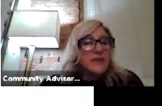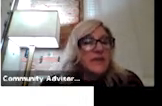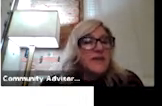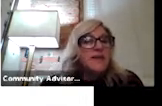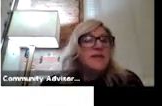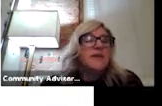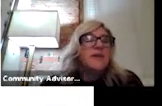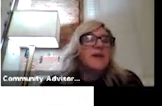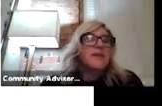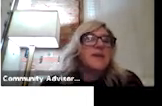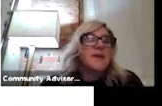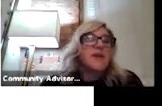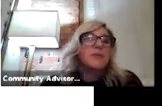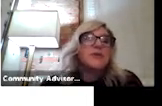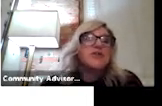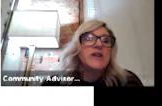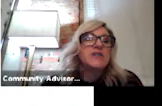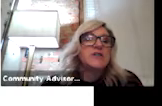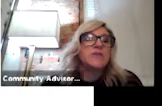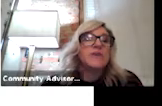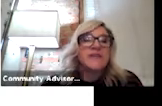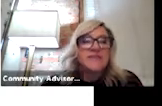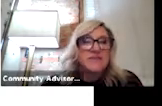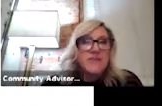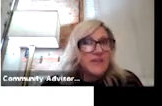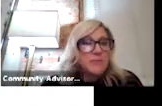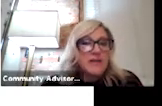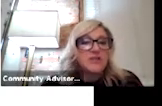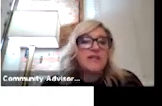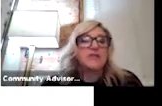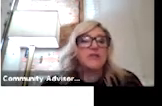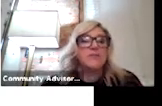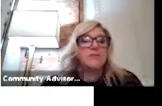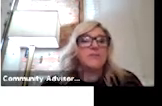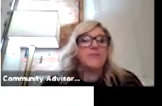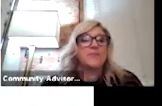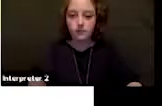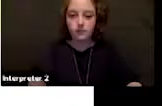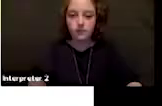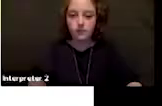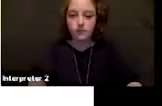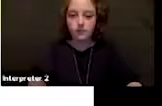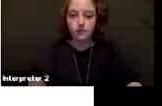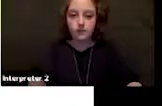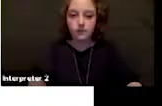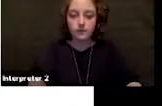critical thinking, and then an appreciation of creativity and imagination.